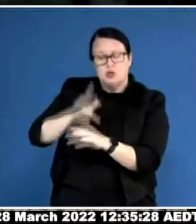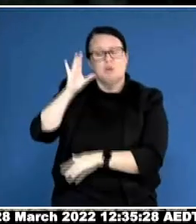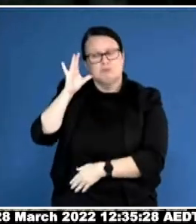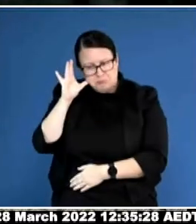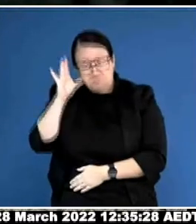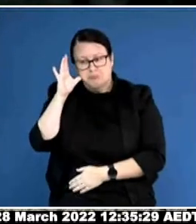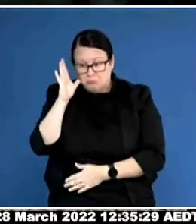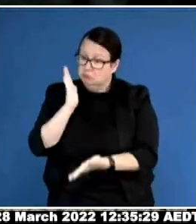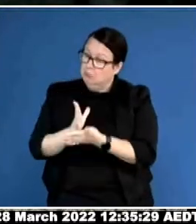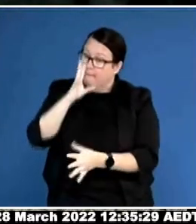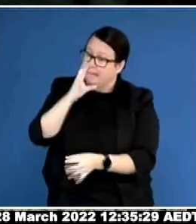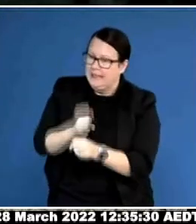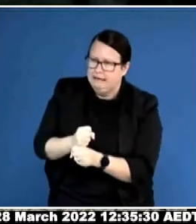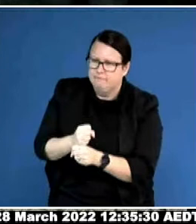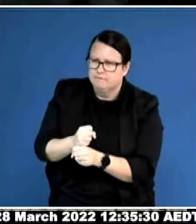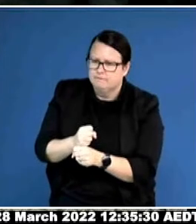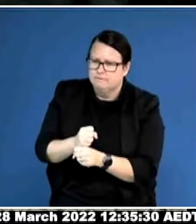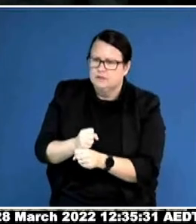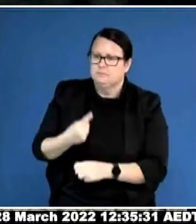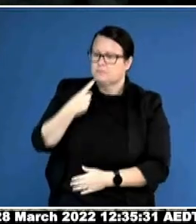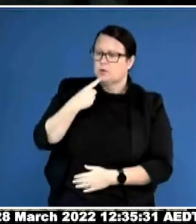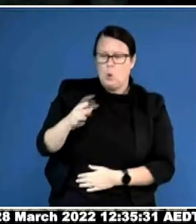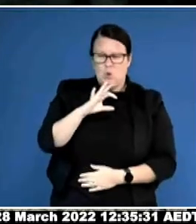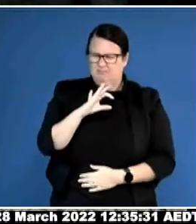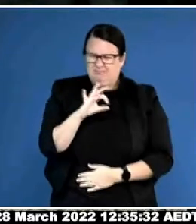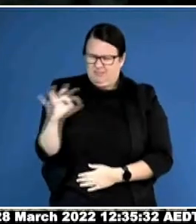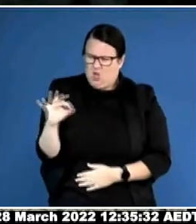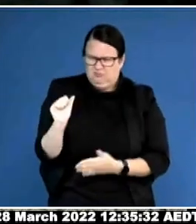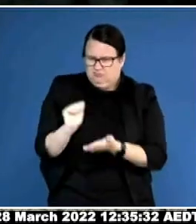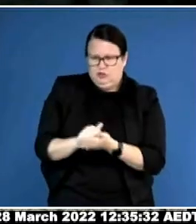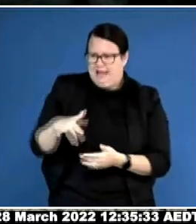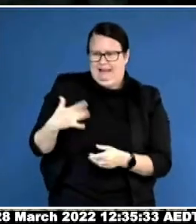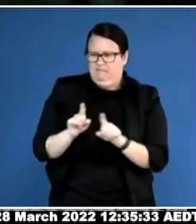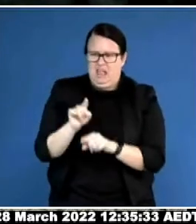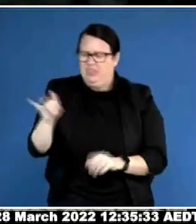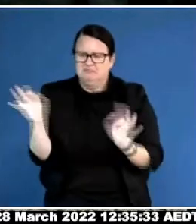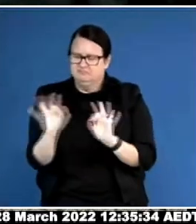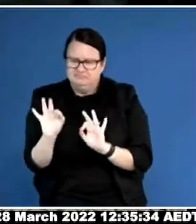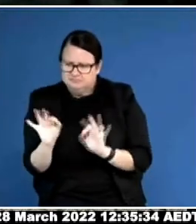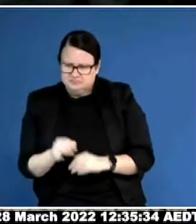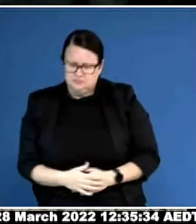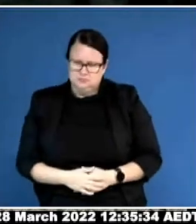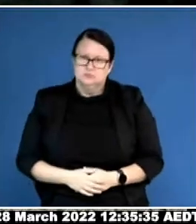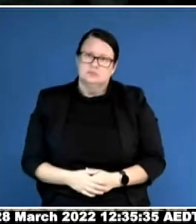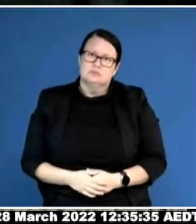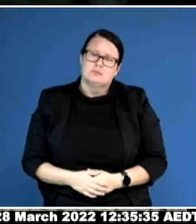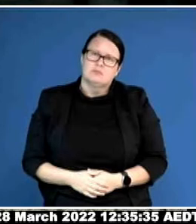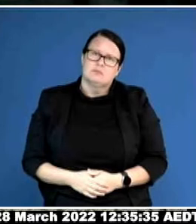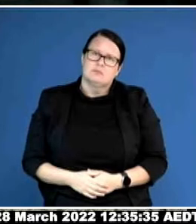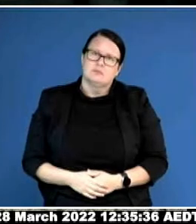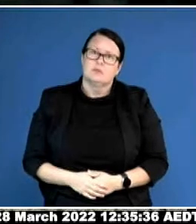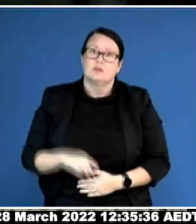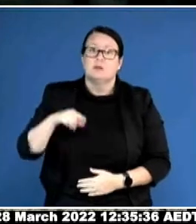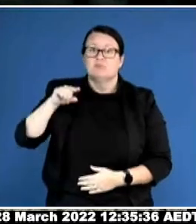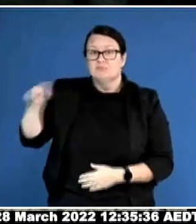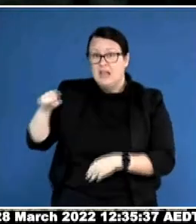you, and he told you that you didn't deserve to live by that in that way. He offered to talk to the police, but